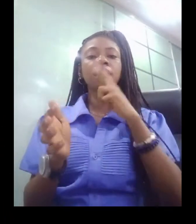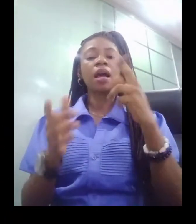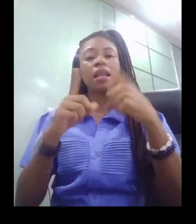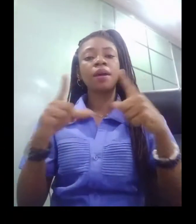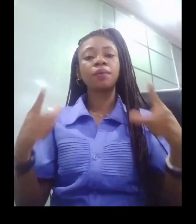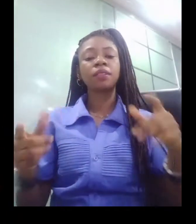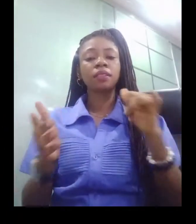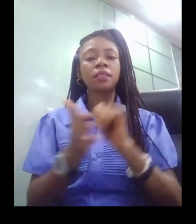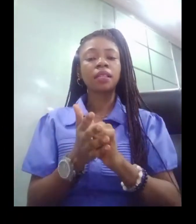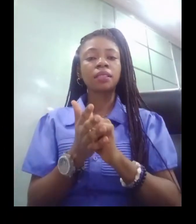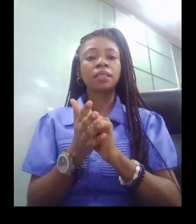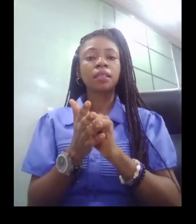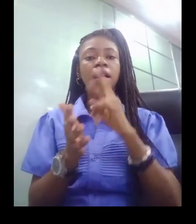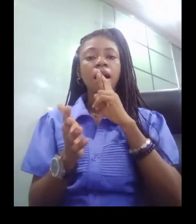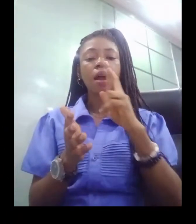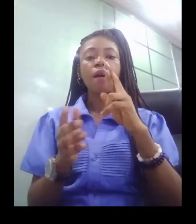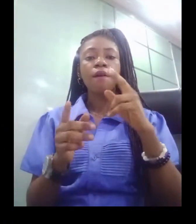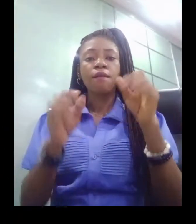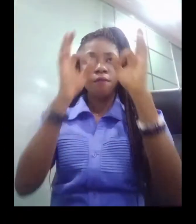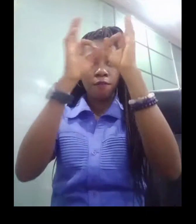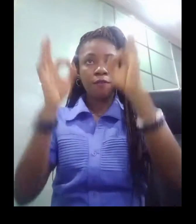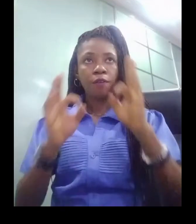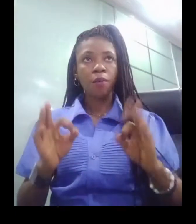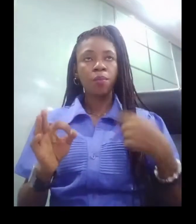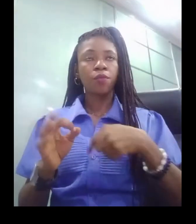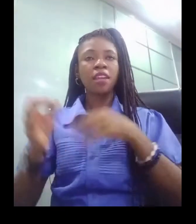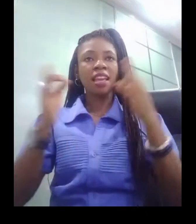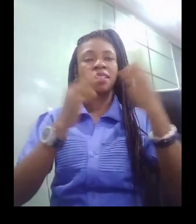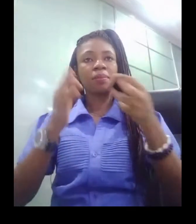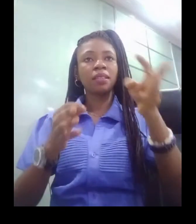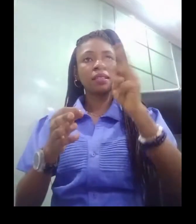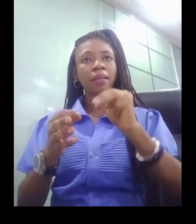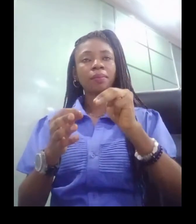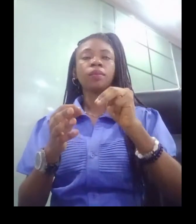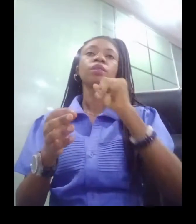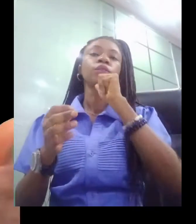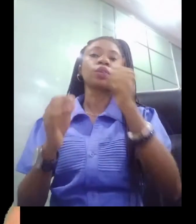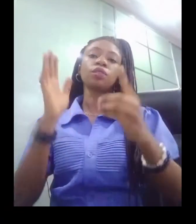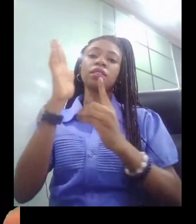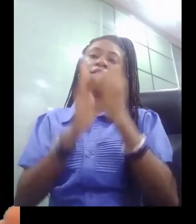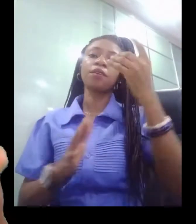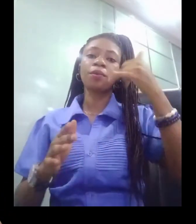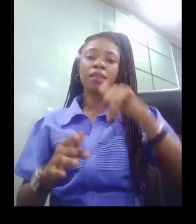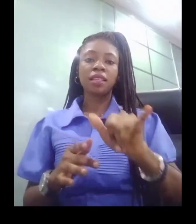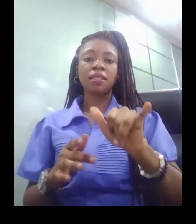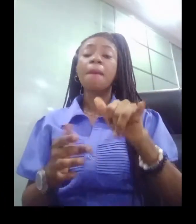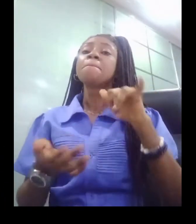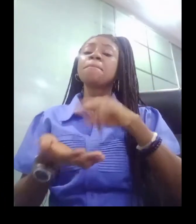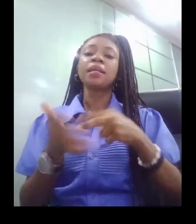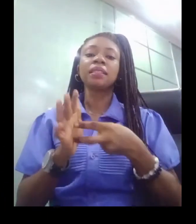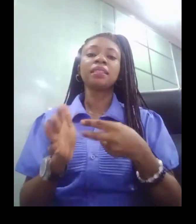at the form where we can describe them as underdeveloped. That means they are still